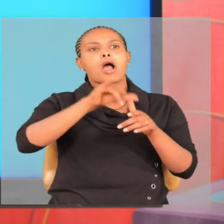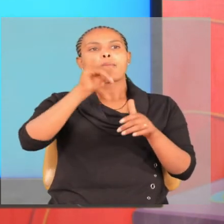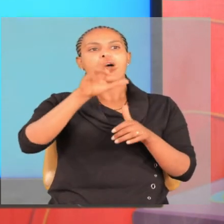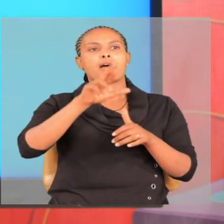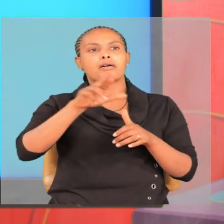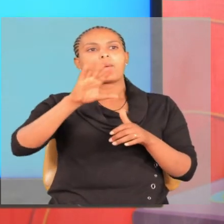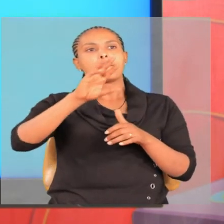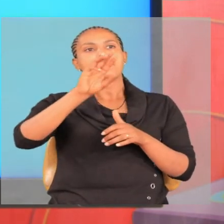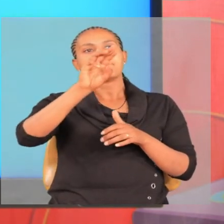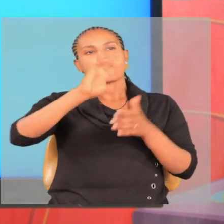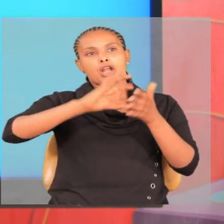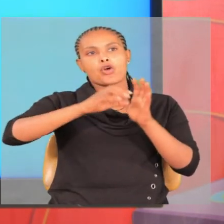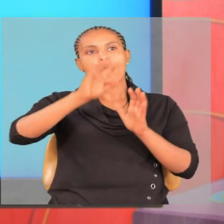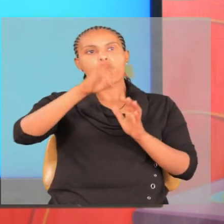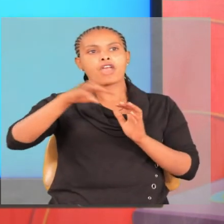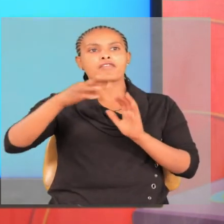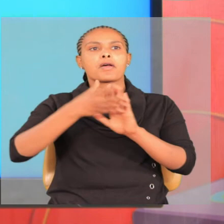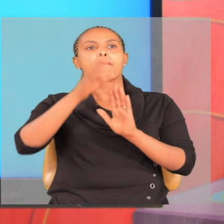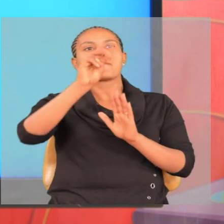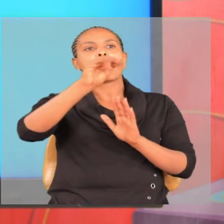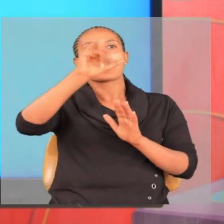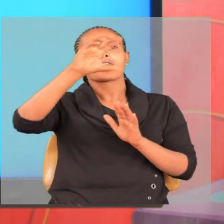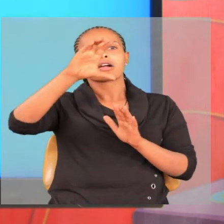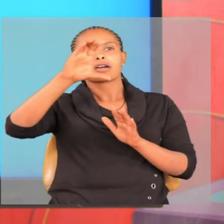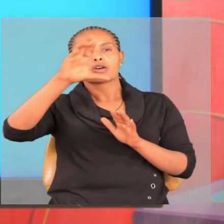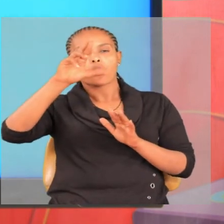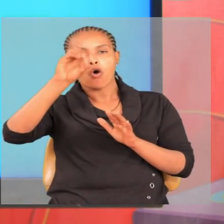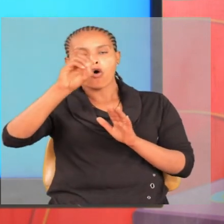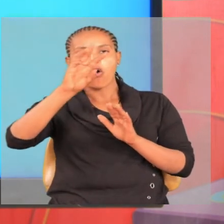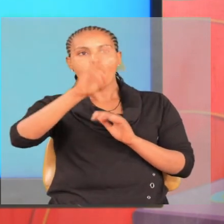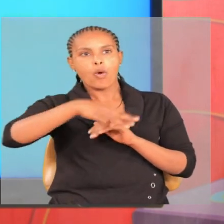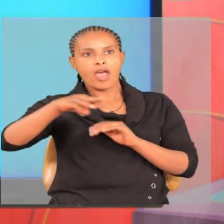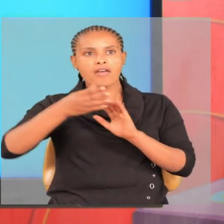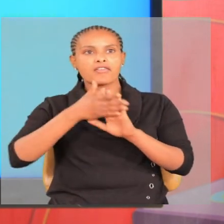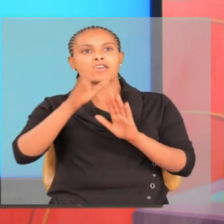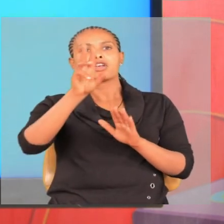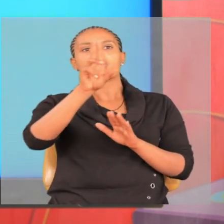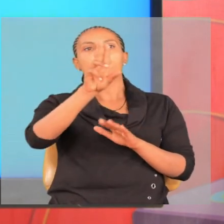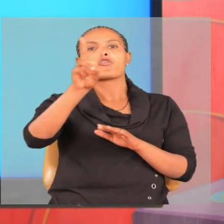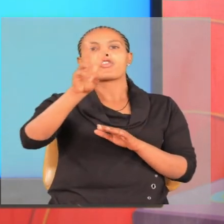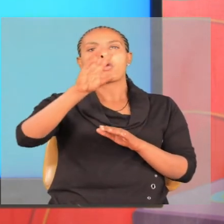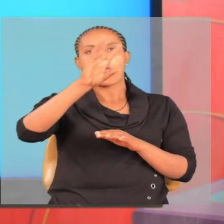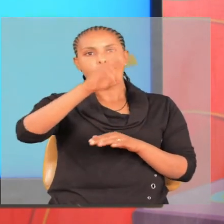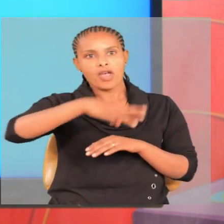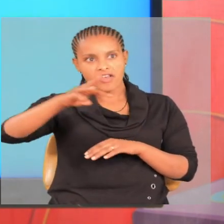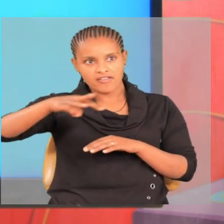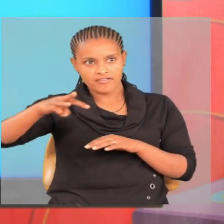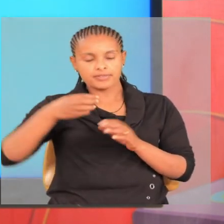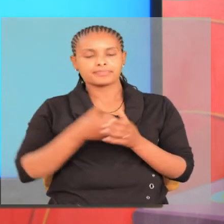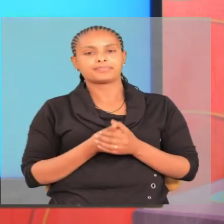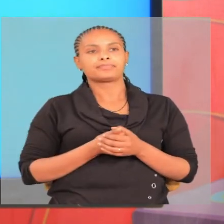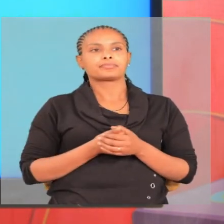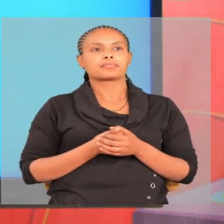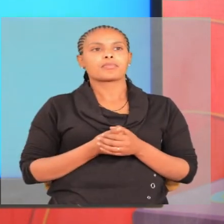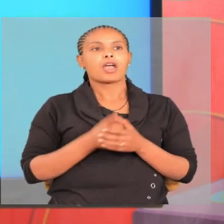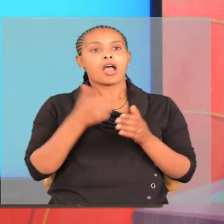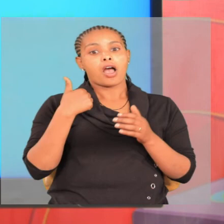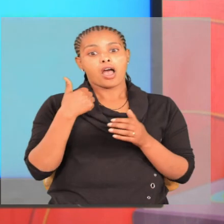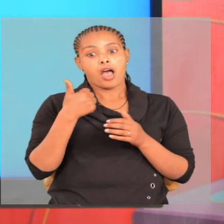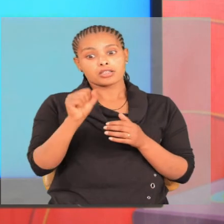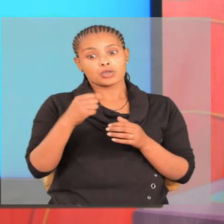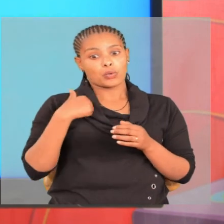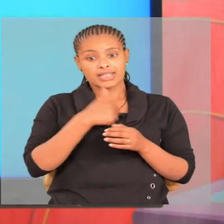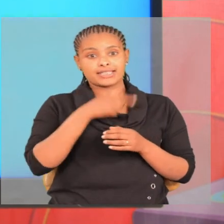wave, microwave, and UV wave in increasing order of wavelengths and frequency. As we